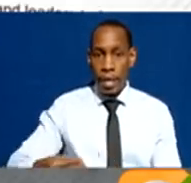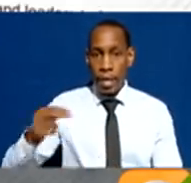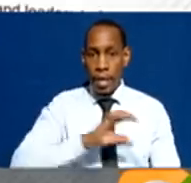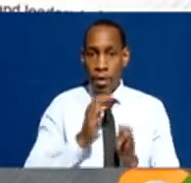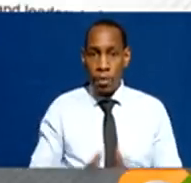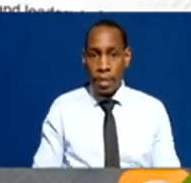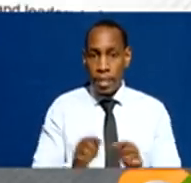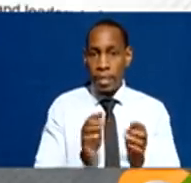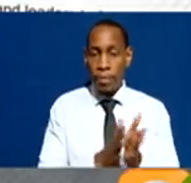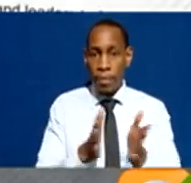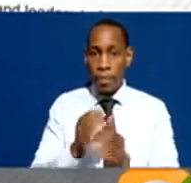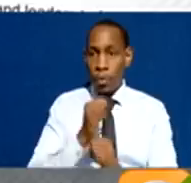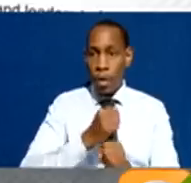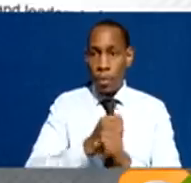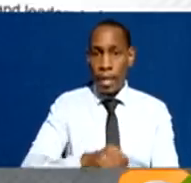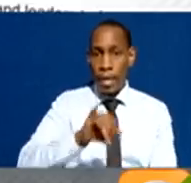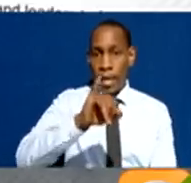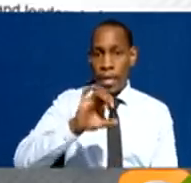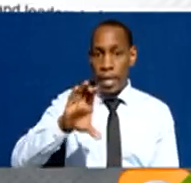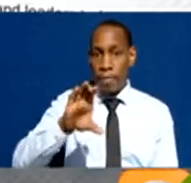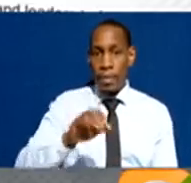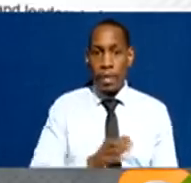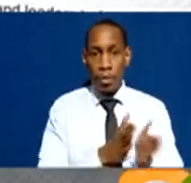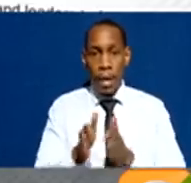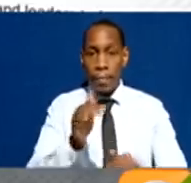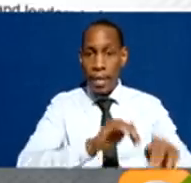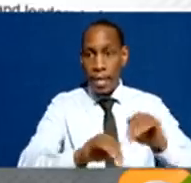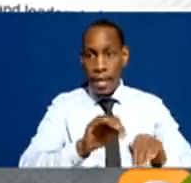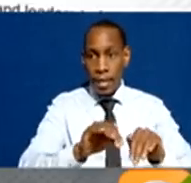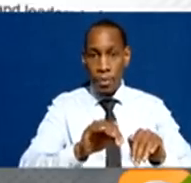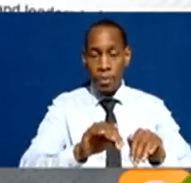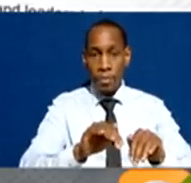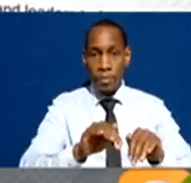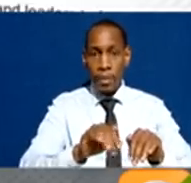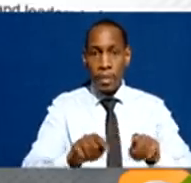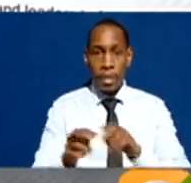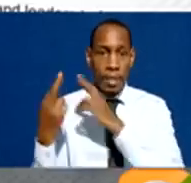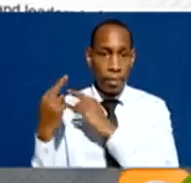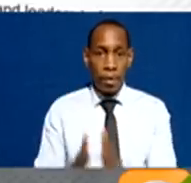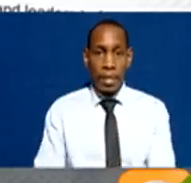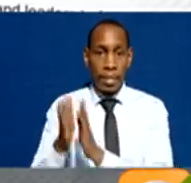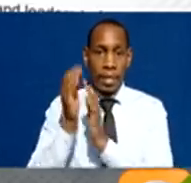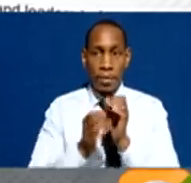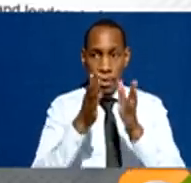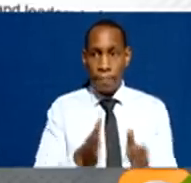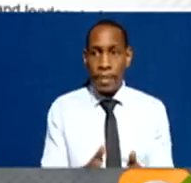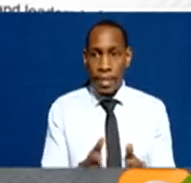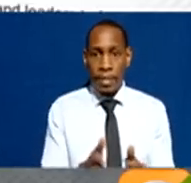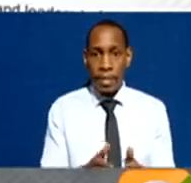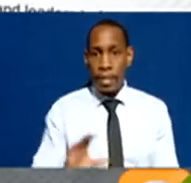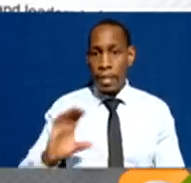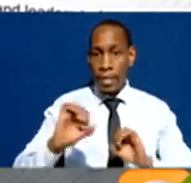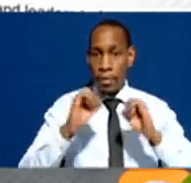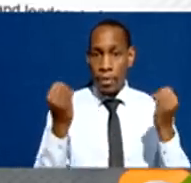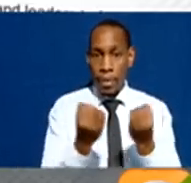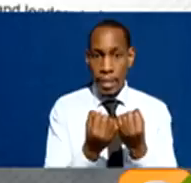also lauded efforts by IEBC in organizing the elections and the roles played by security officers, civil